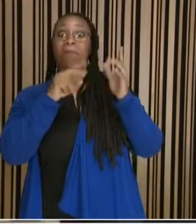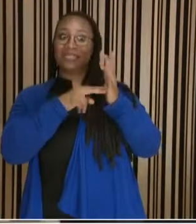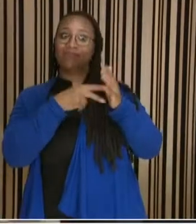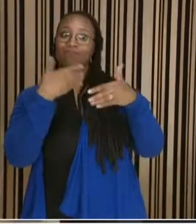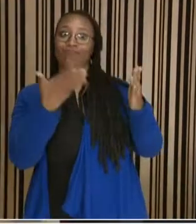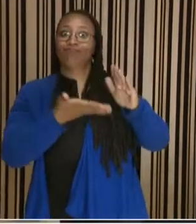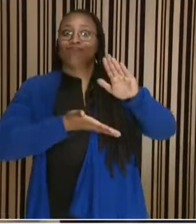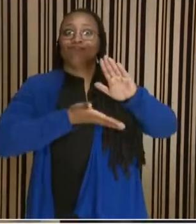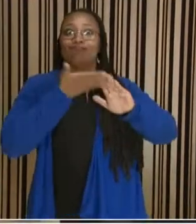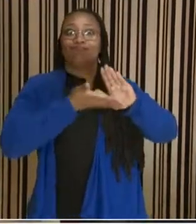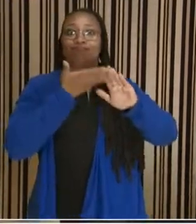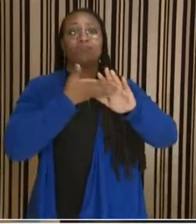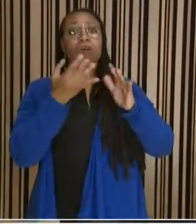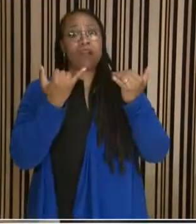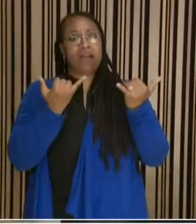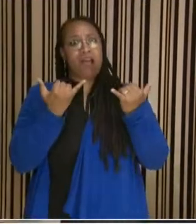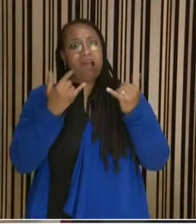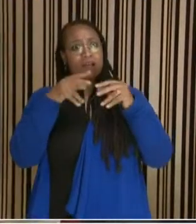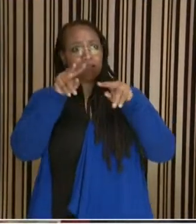evidence.